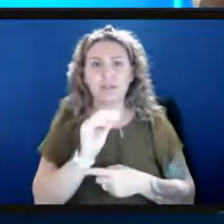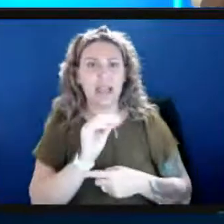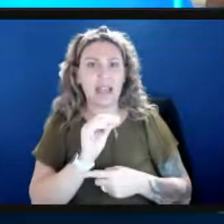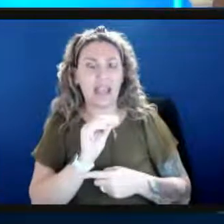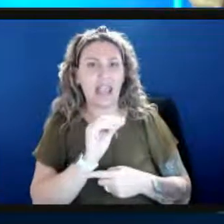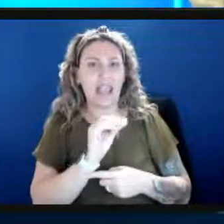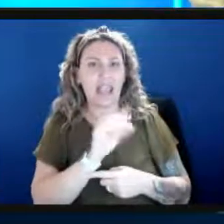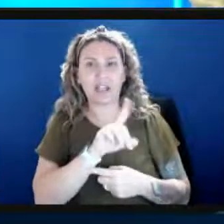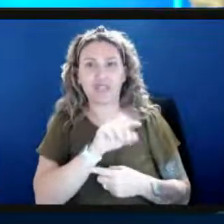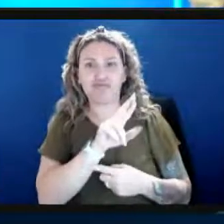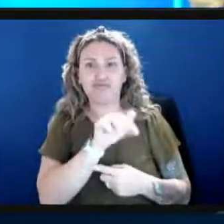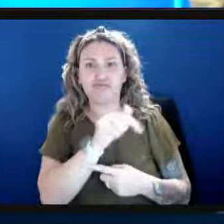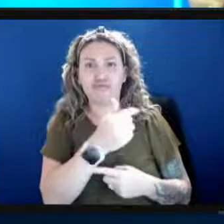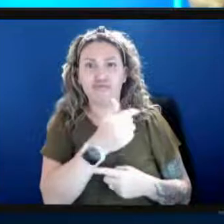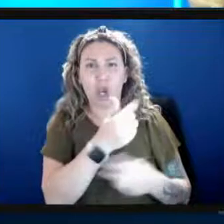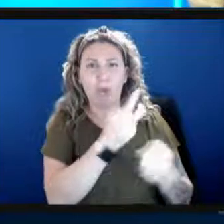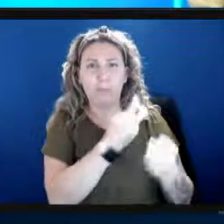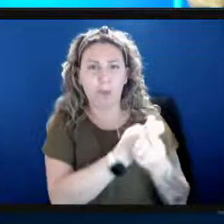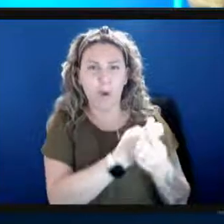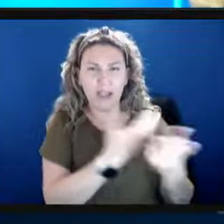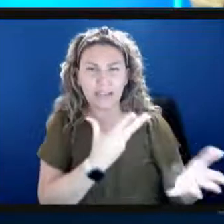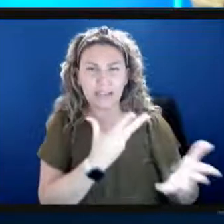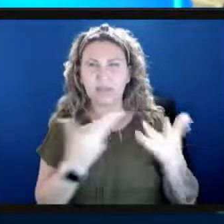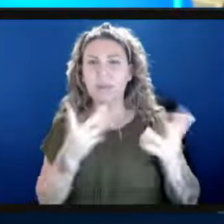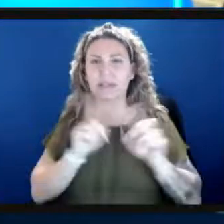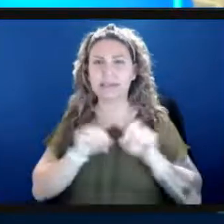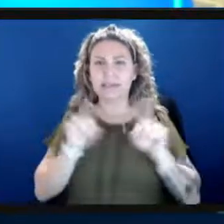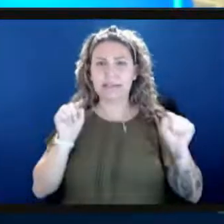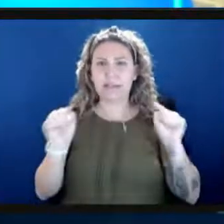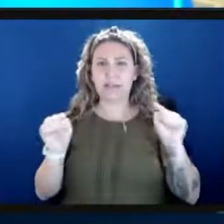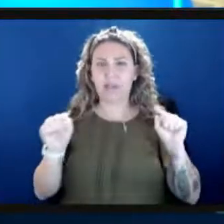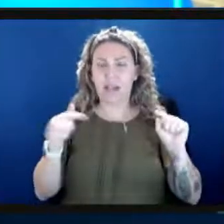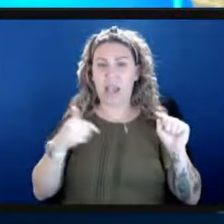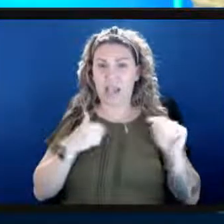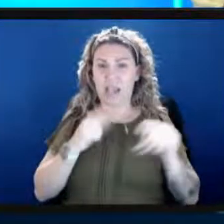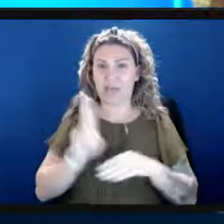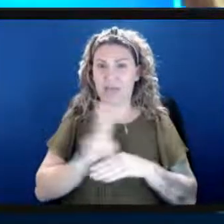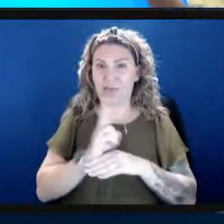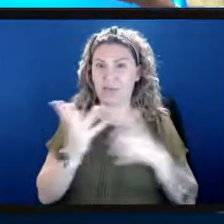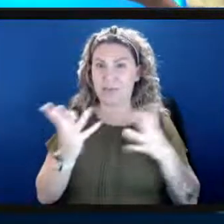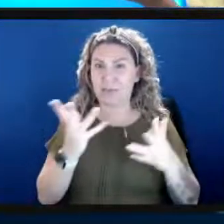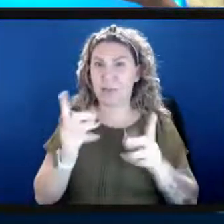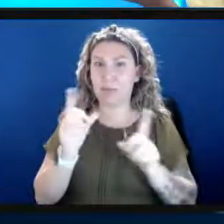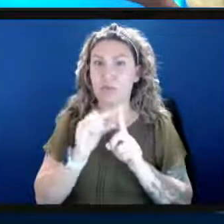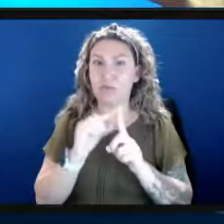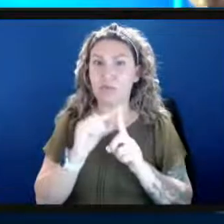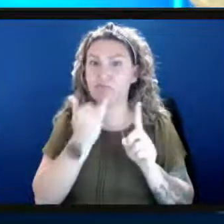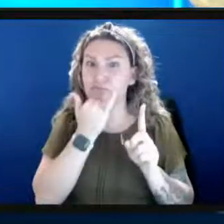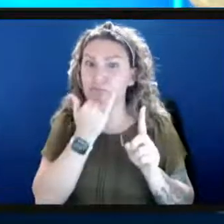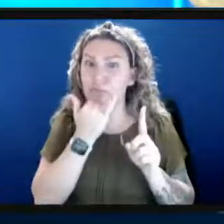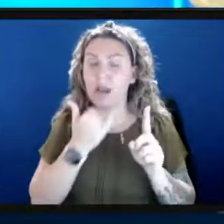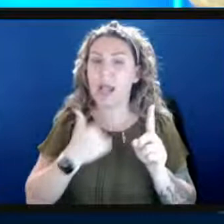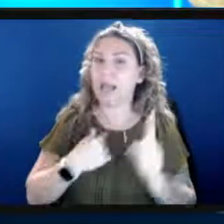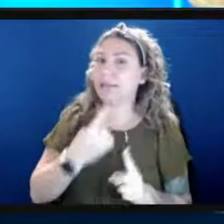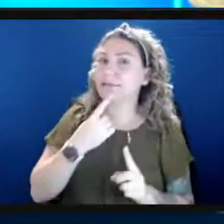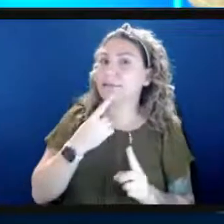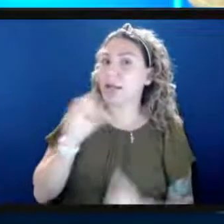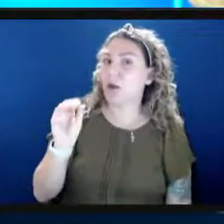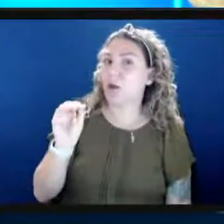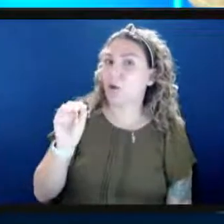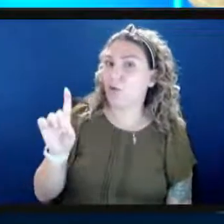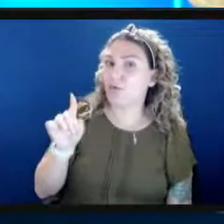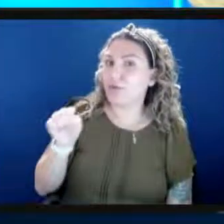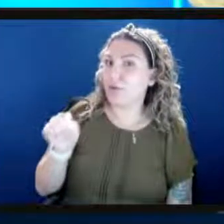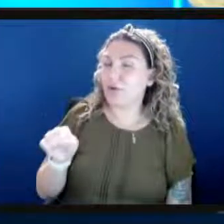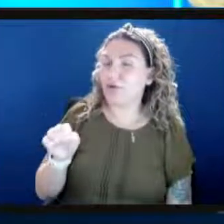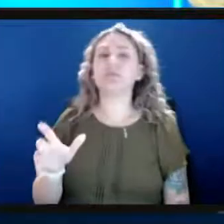about this because I think that, I know I've been using it perhaps incorrectly because I always say overdose. Yeah,